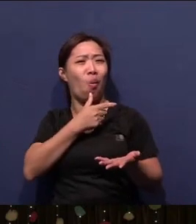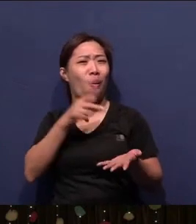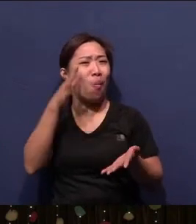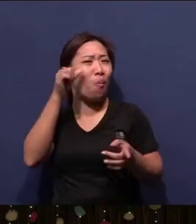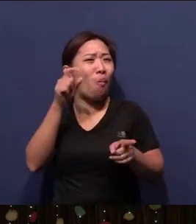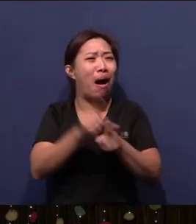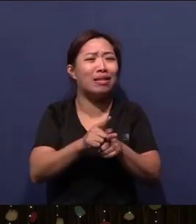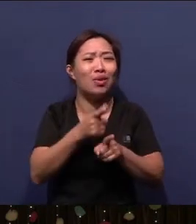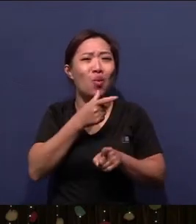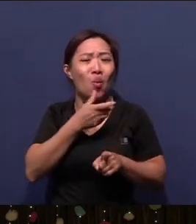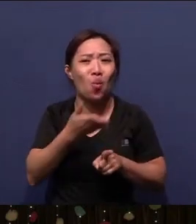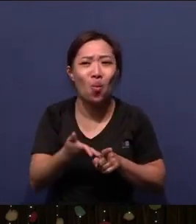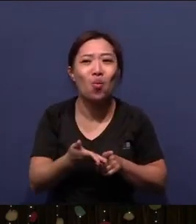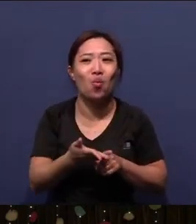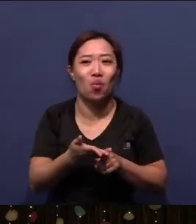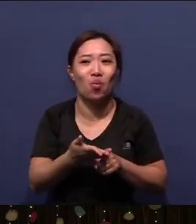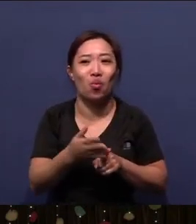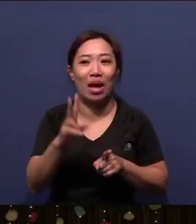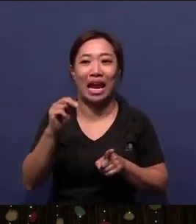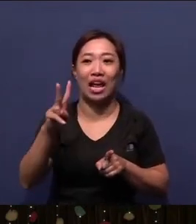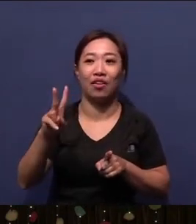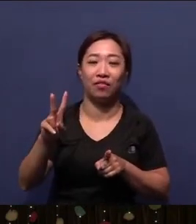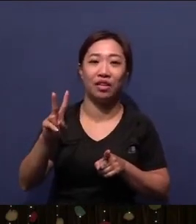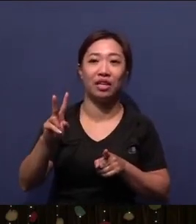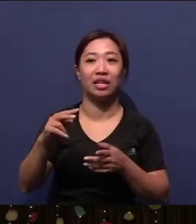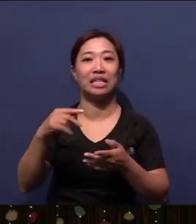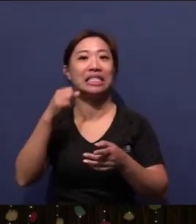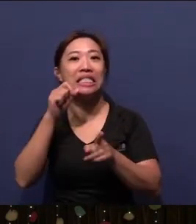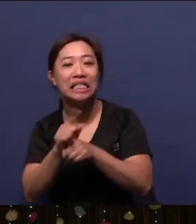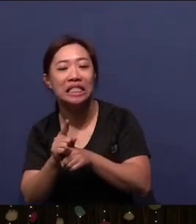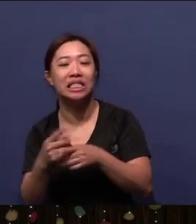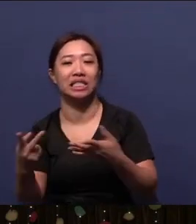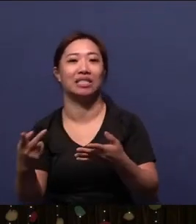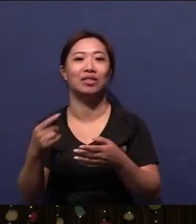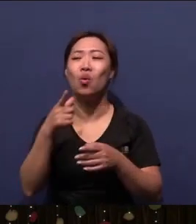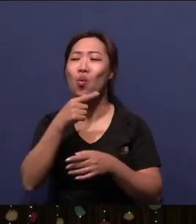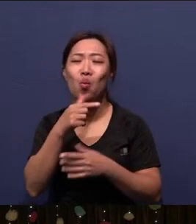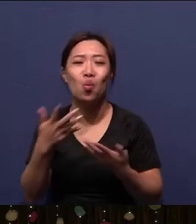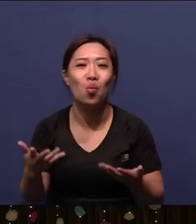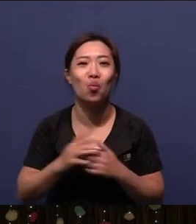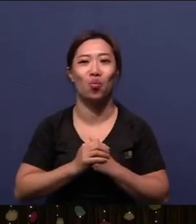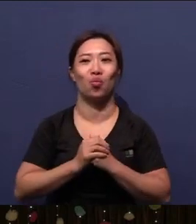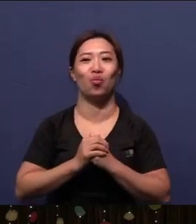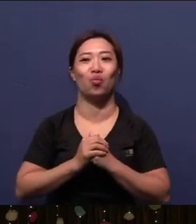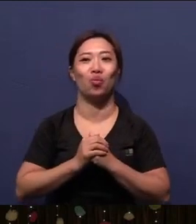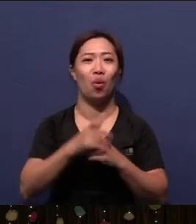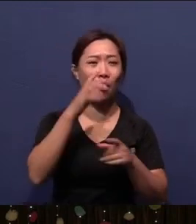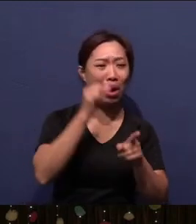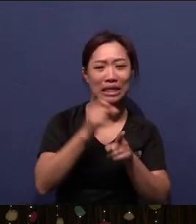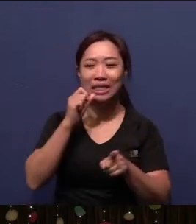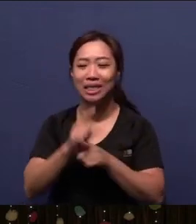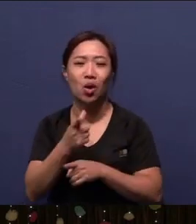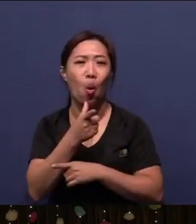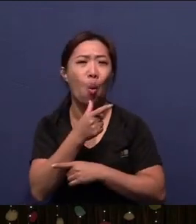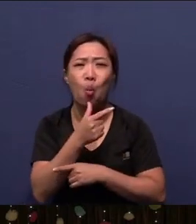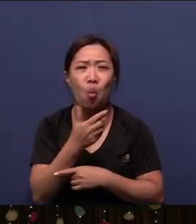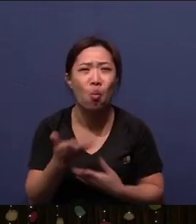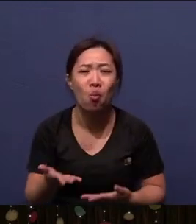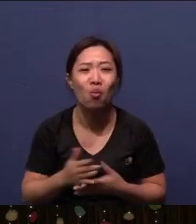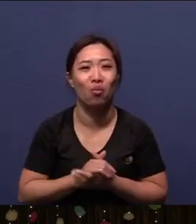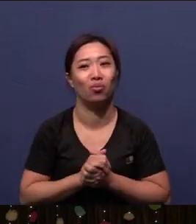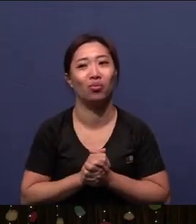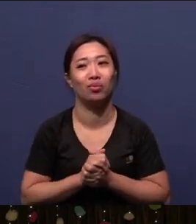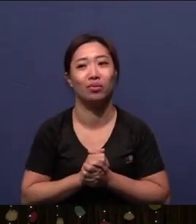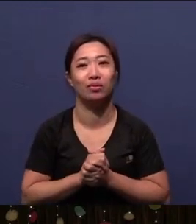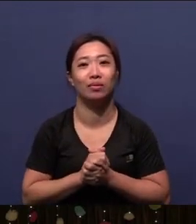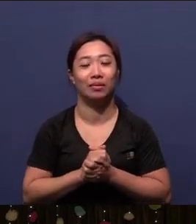my brothers? Or in NIV case, and sisters. Who are these my brothers that Jesus was referring to? So